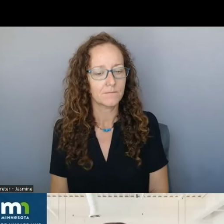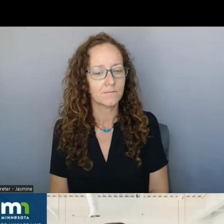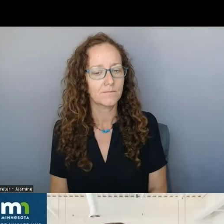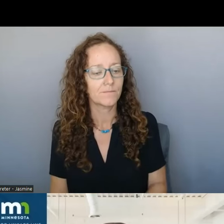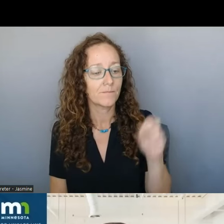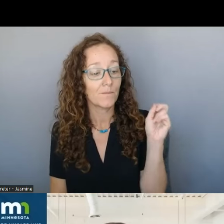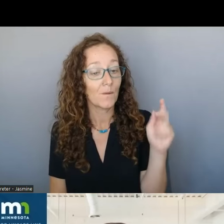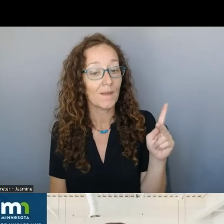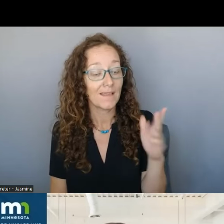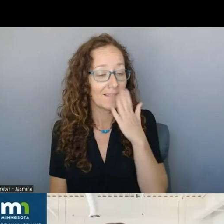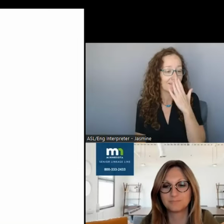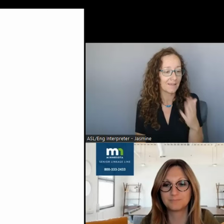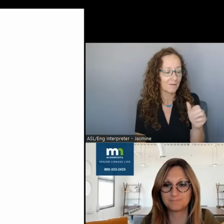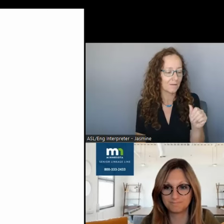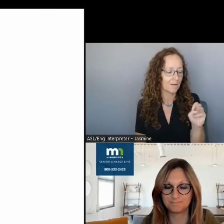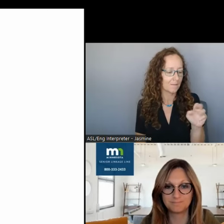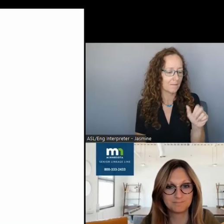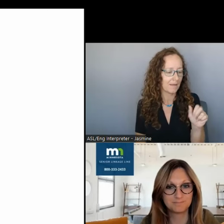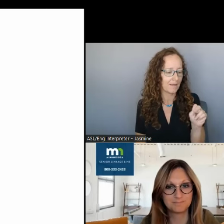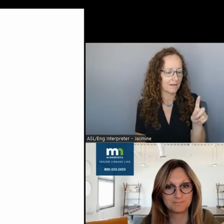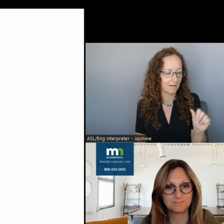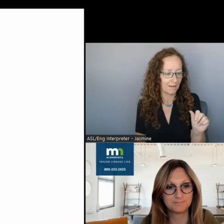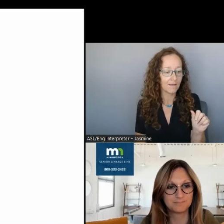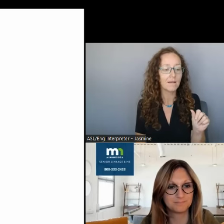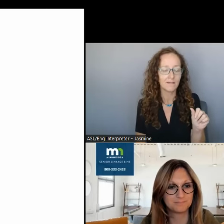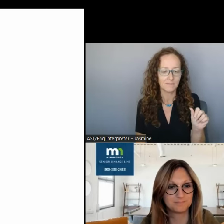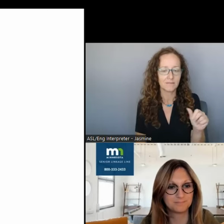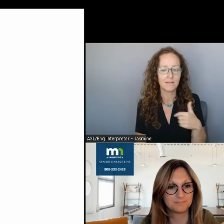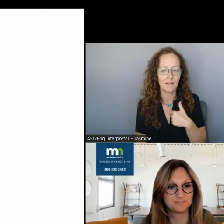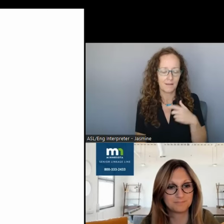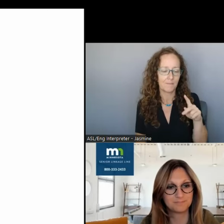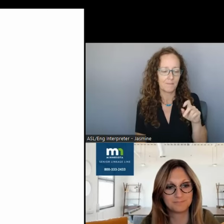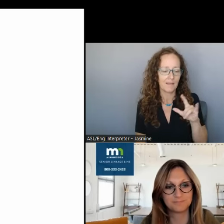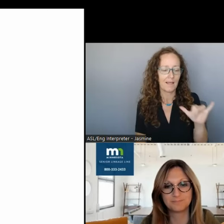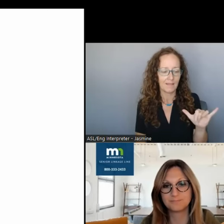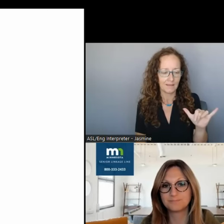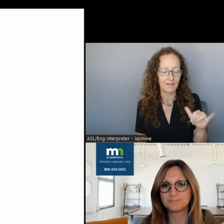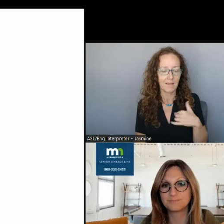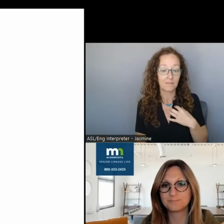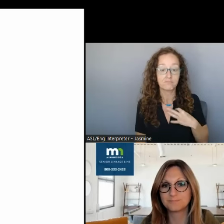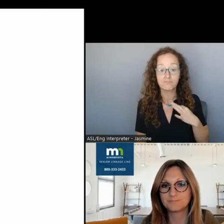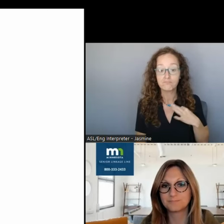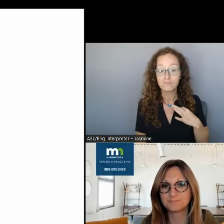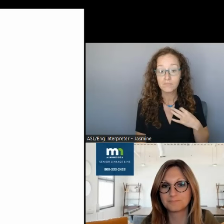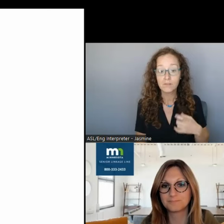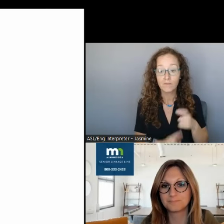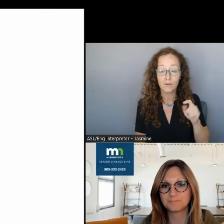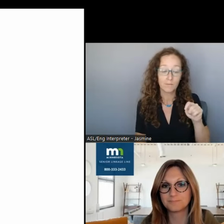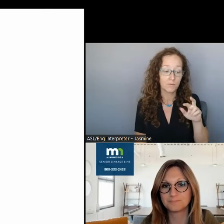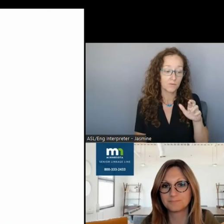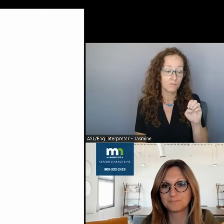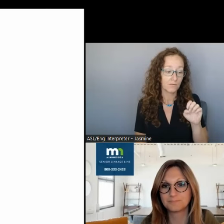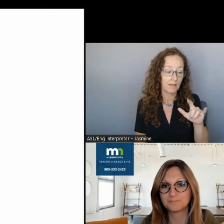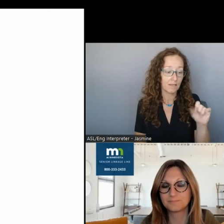Okay, thank you, Amanda. As Amanda mentioned, my name is Kelly. I've been a volunteer with Trellis for